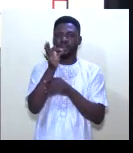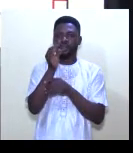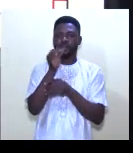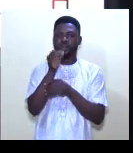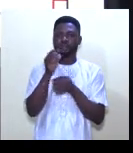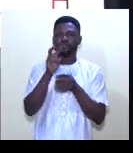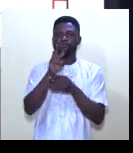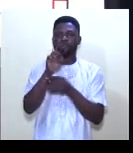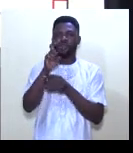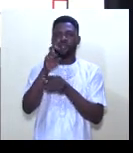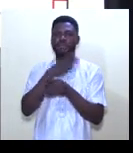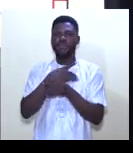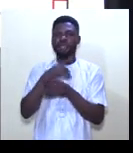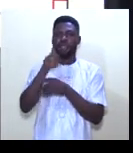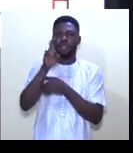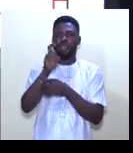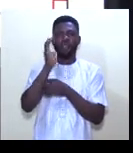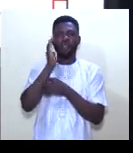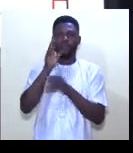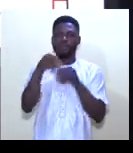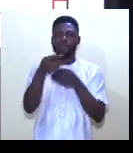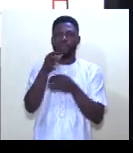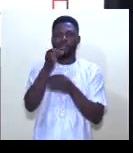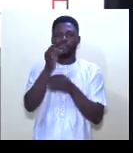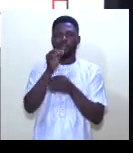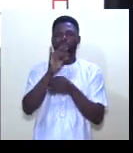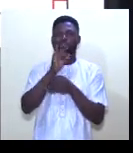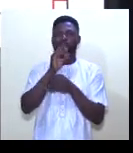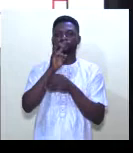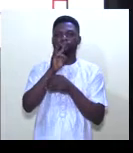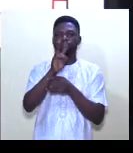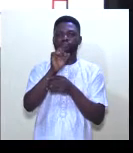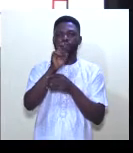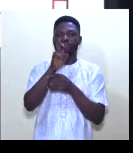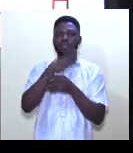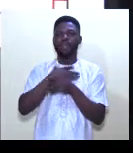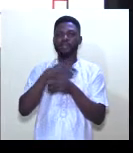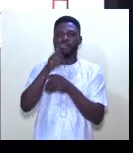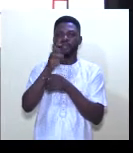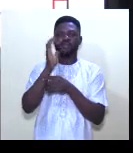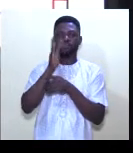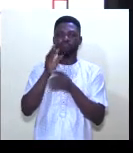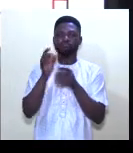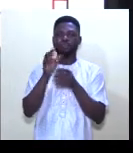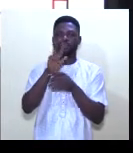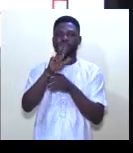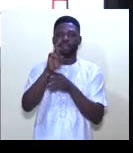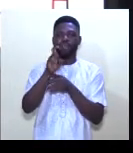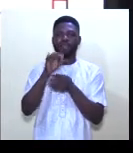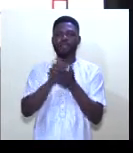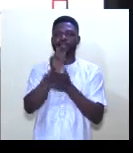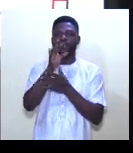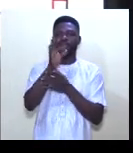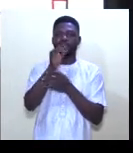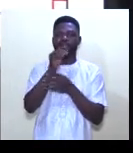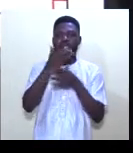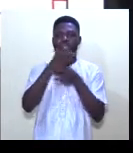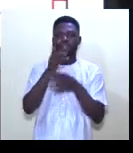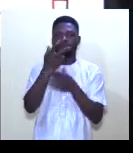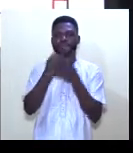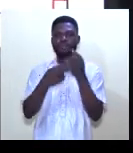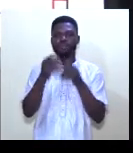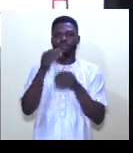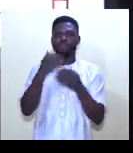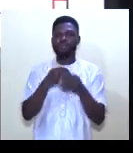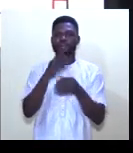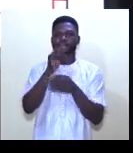90. That is 2x and x will give you 90. 2x and x is 3x. And that will give you 90. So